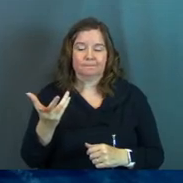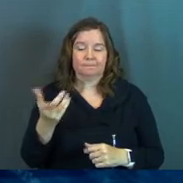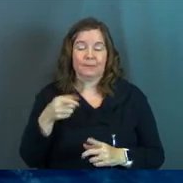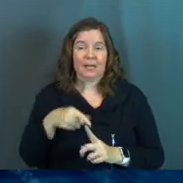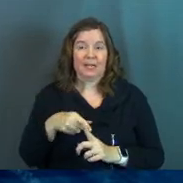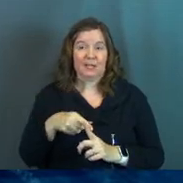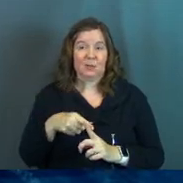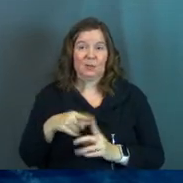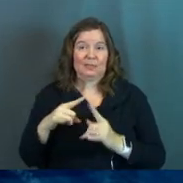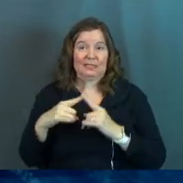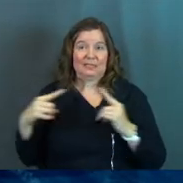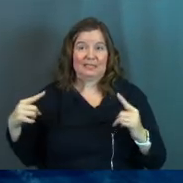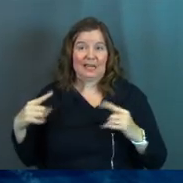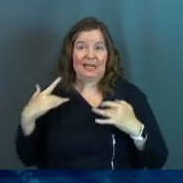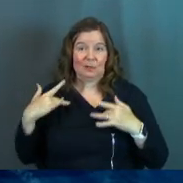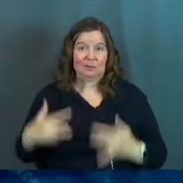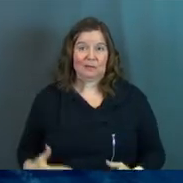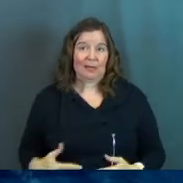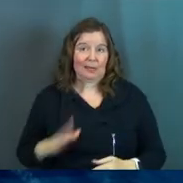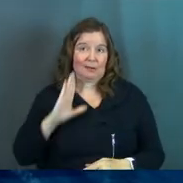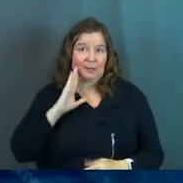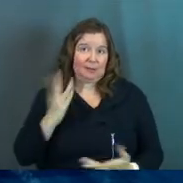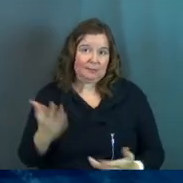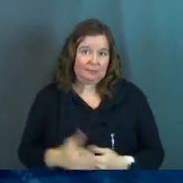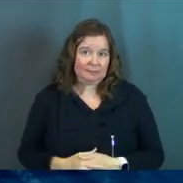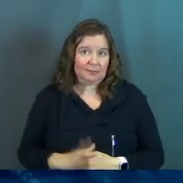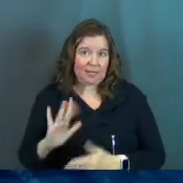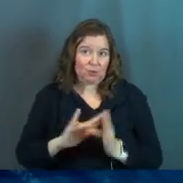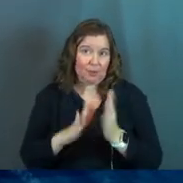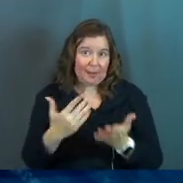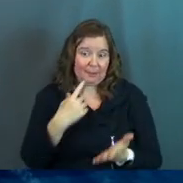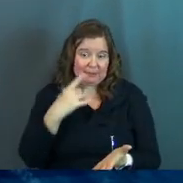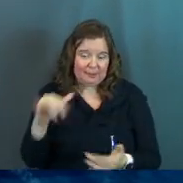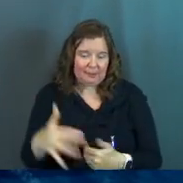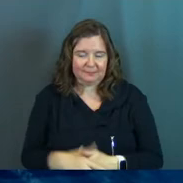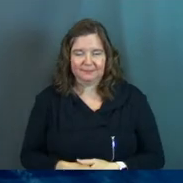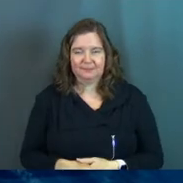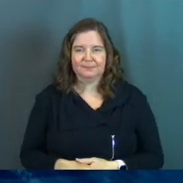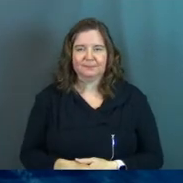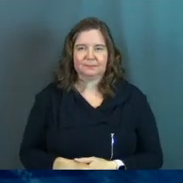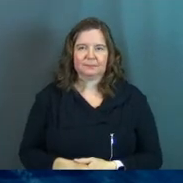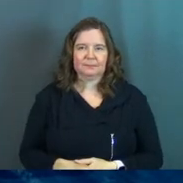and he was in his tent. He was naked on his bed. That's your Bible. It says that.